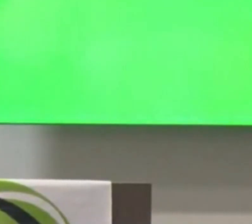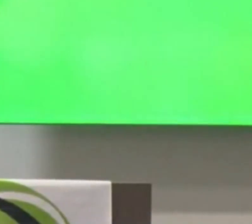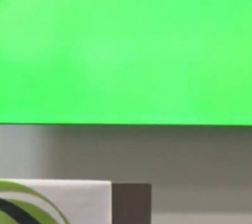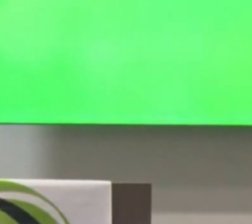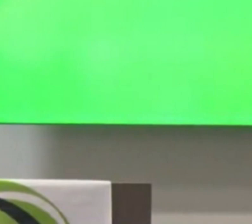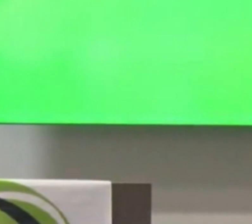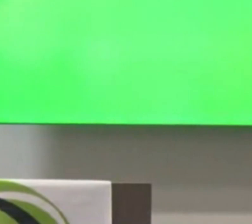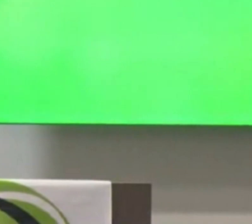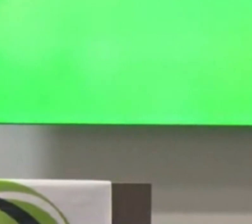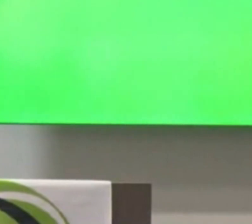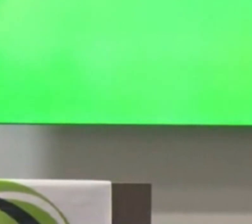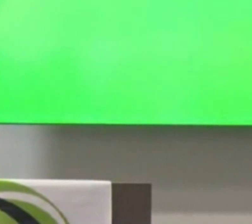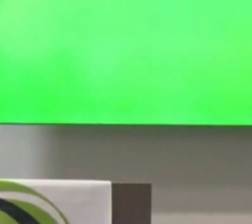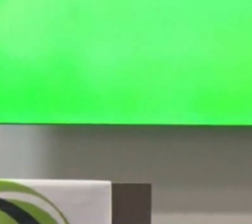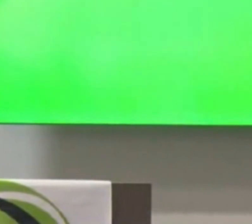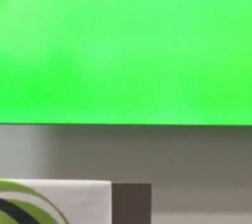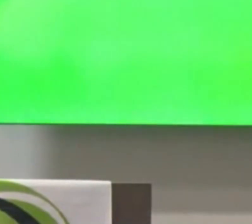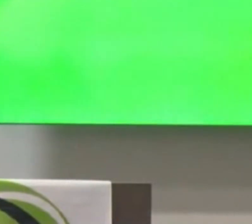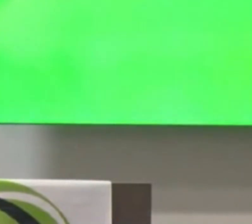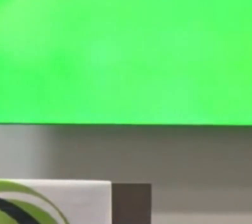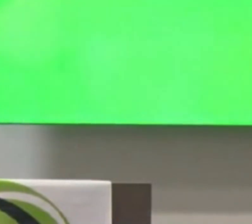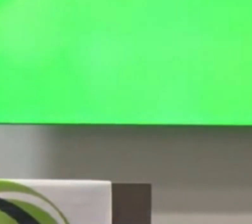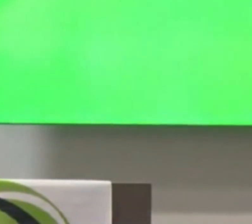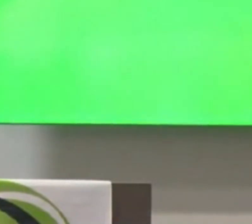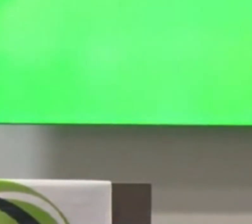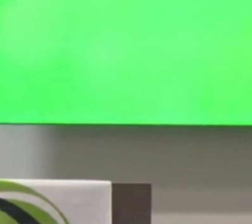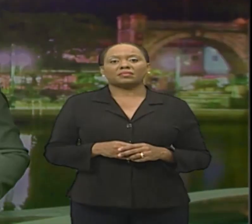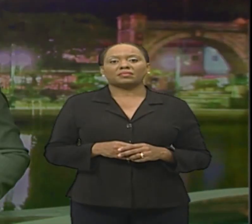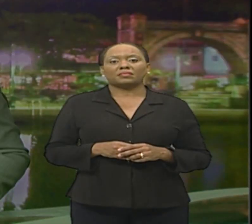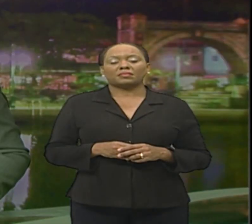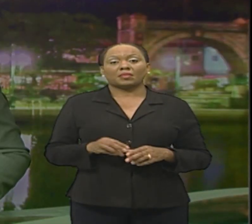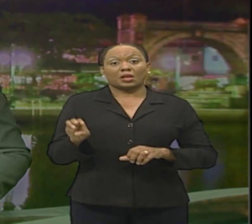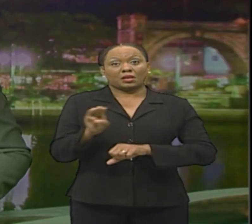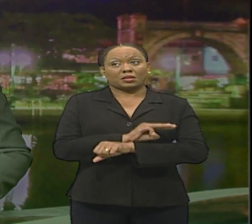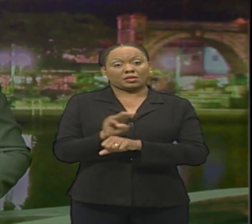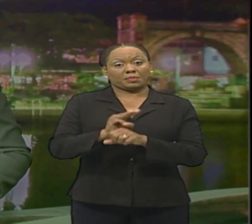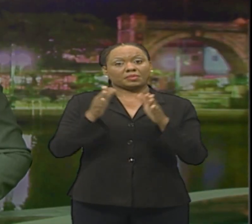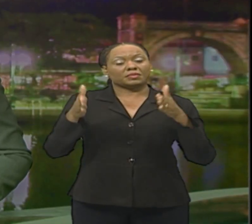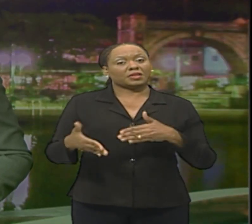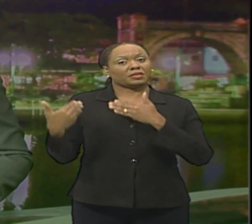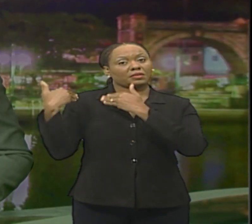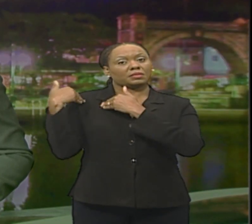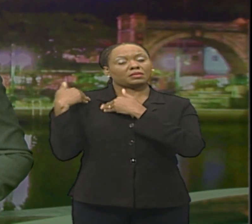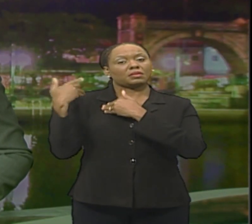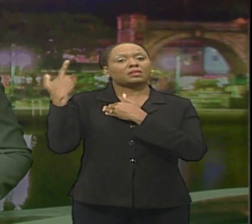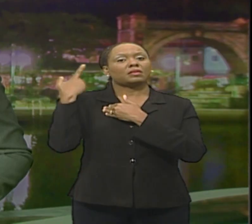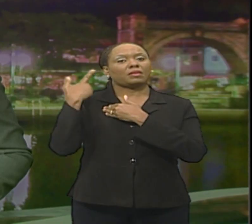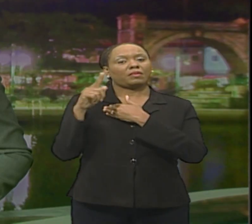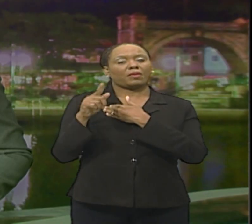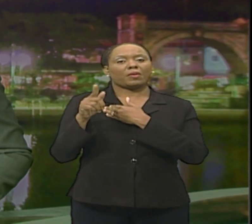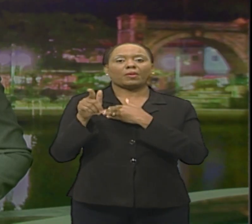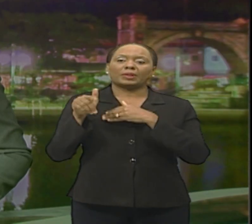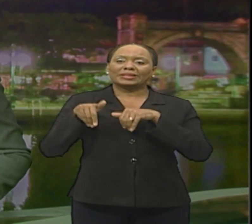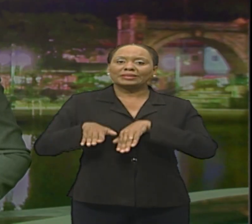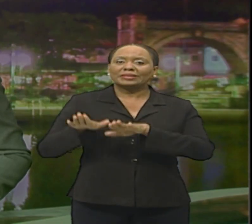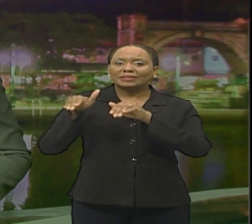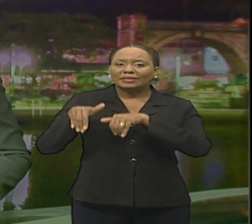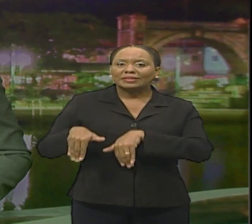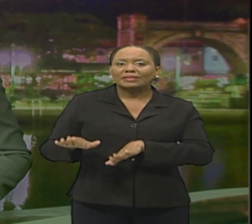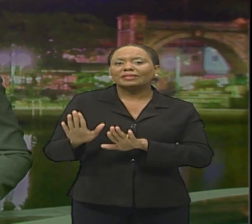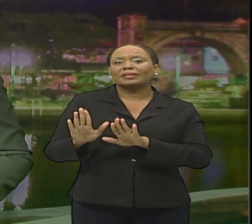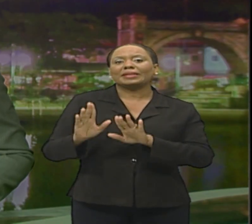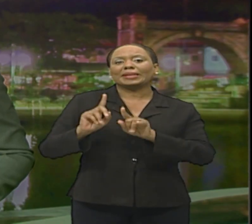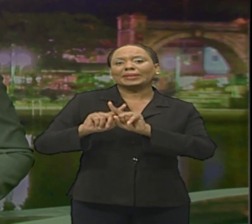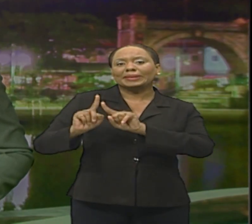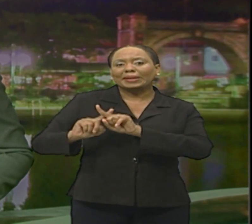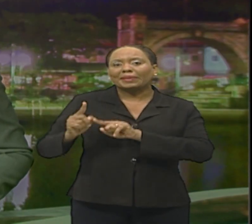boost our resilience as we go forward. Minister of Maritime Affairs and the Blue Economy,